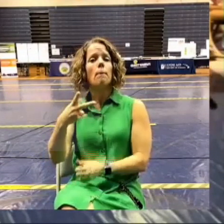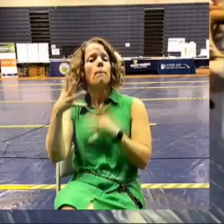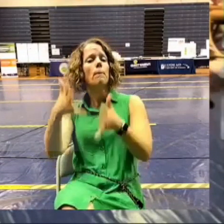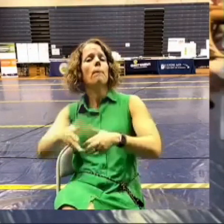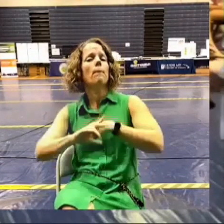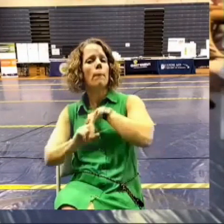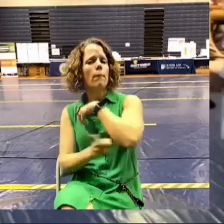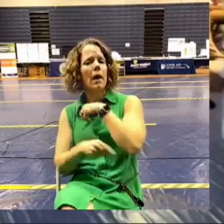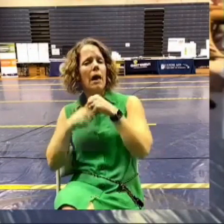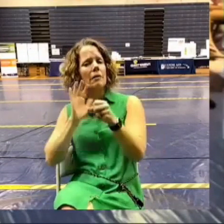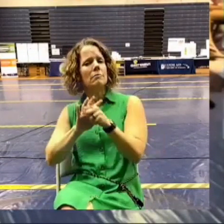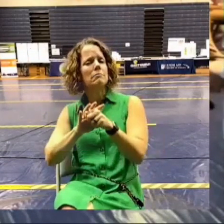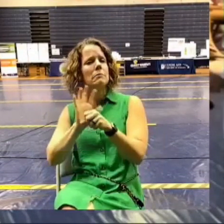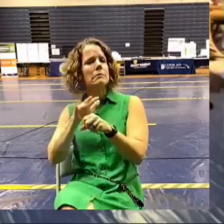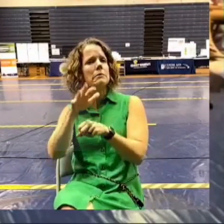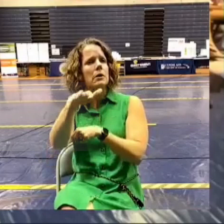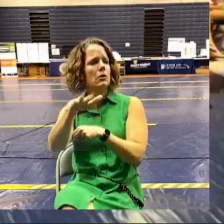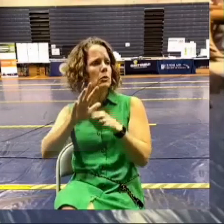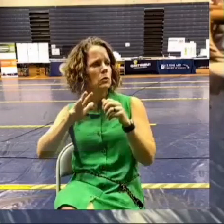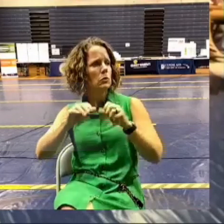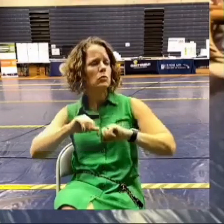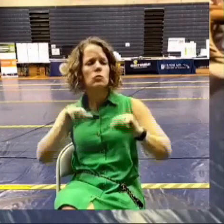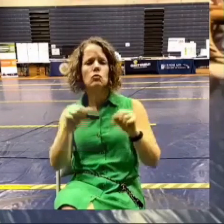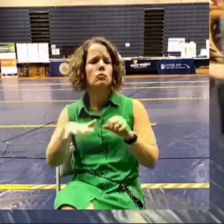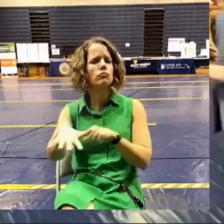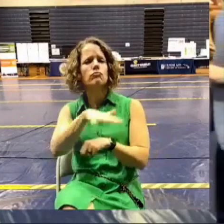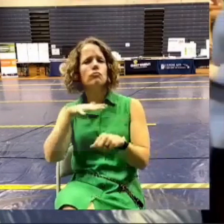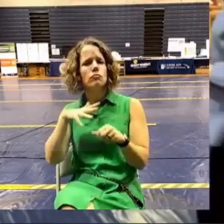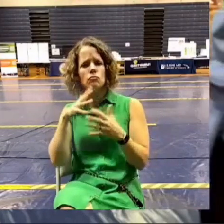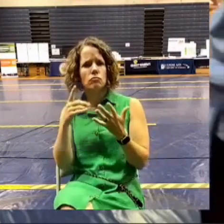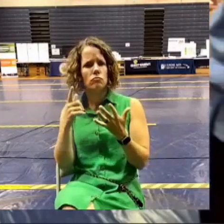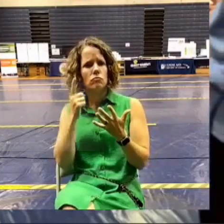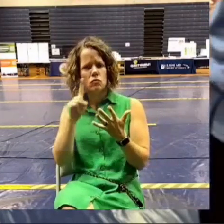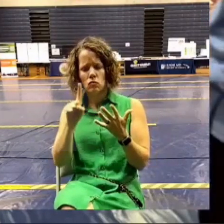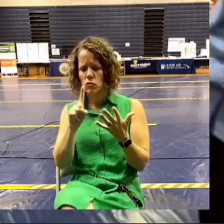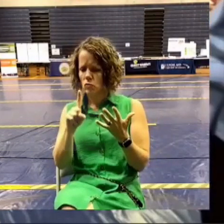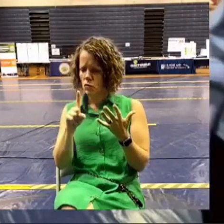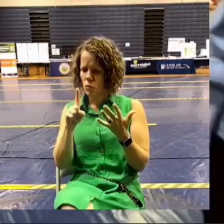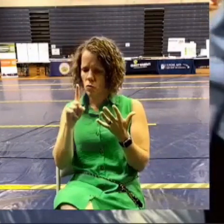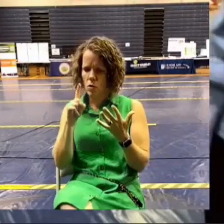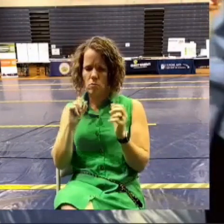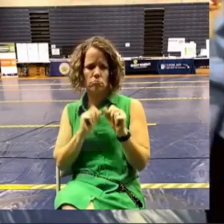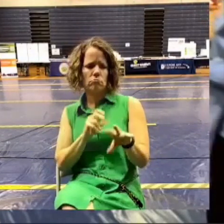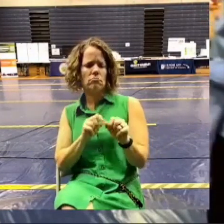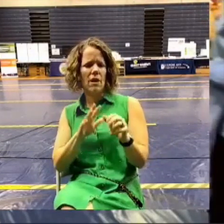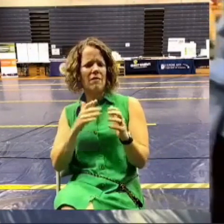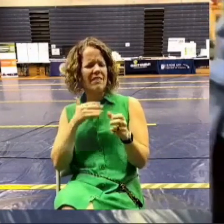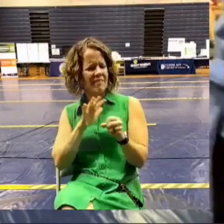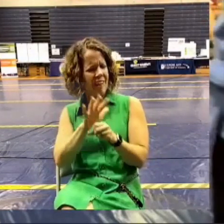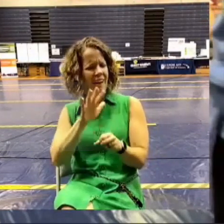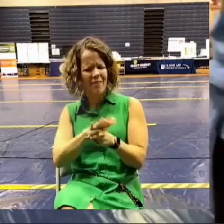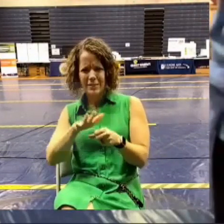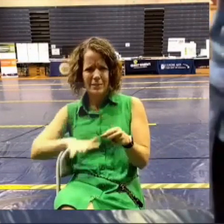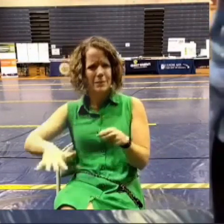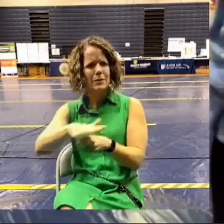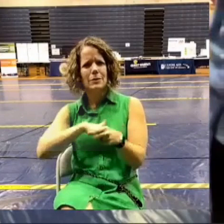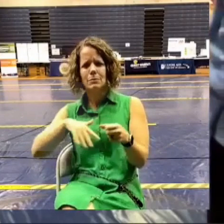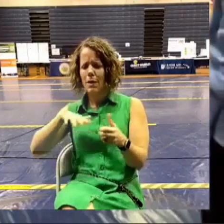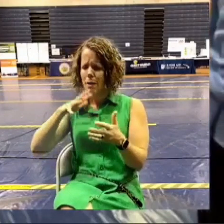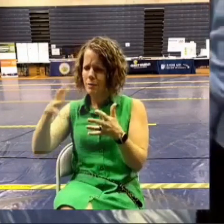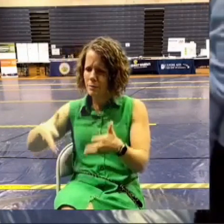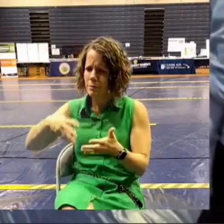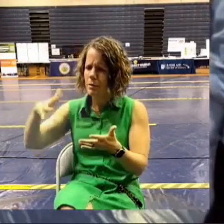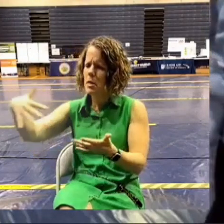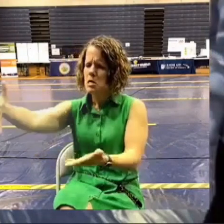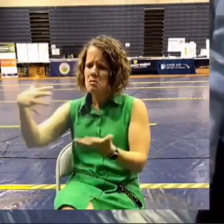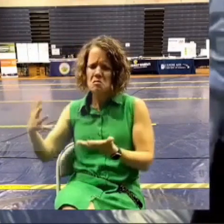plenty of room to hold all this stuff that you guys are moving. So, like I say, it's not